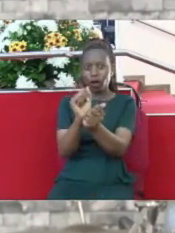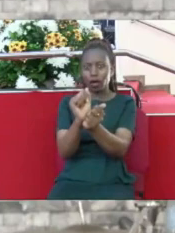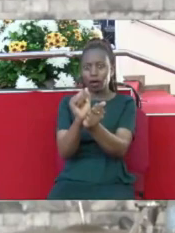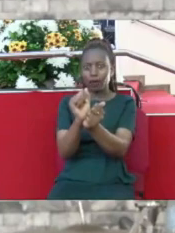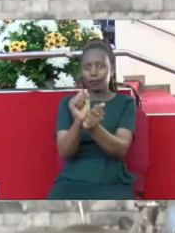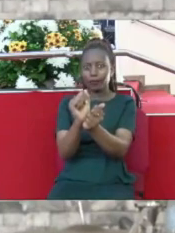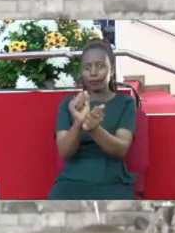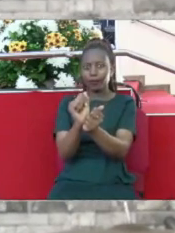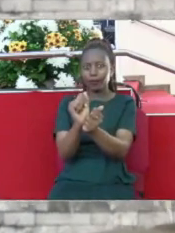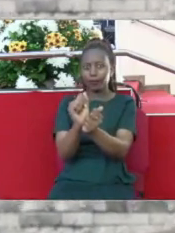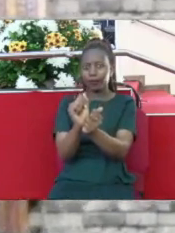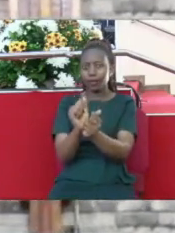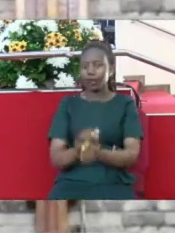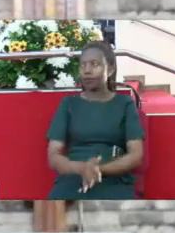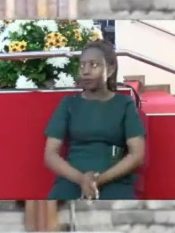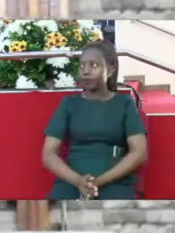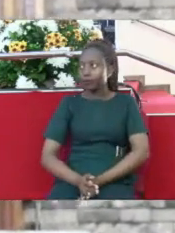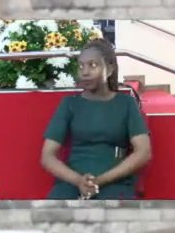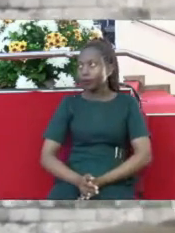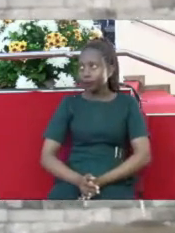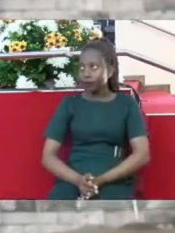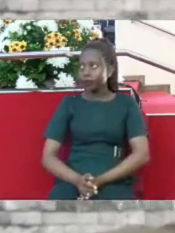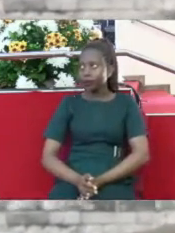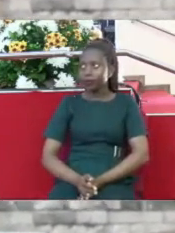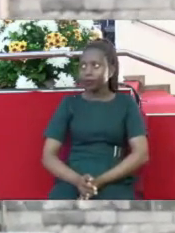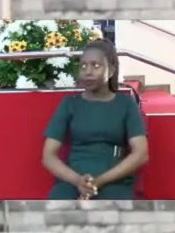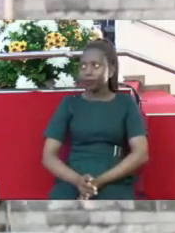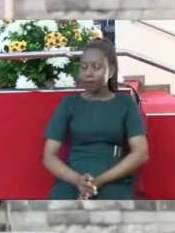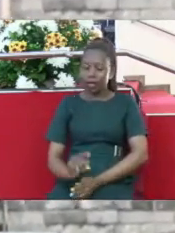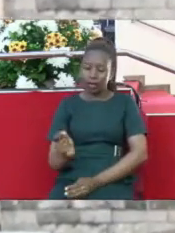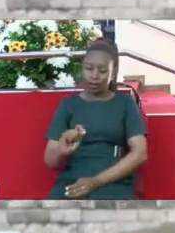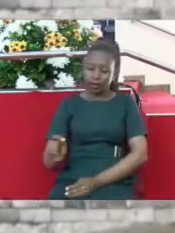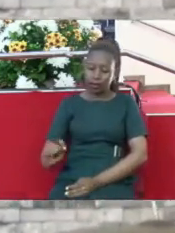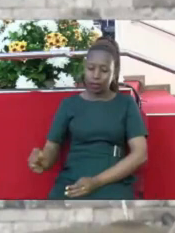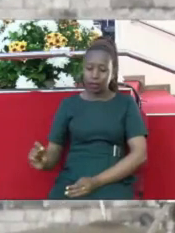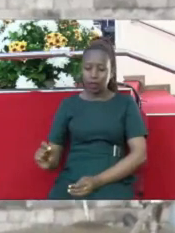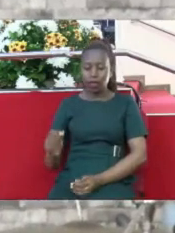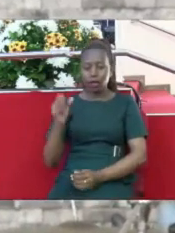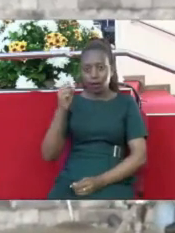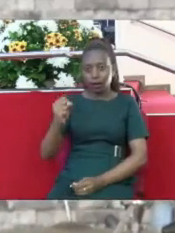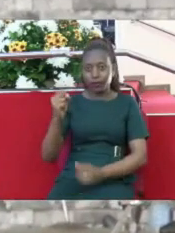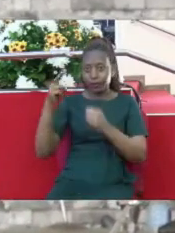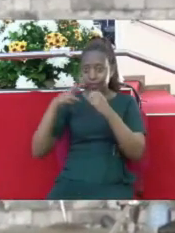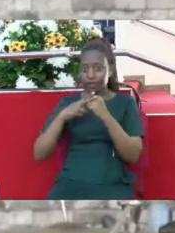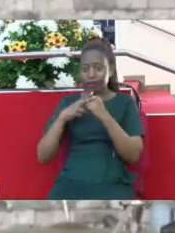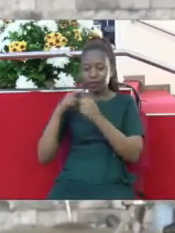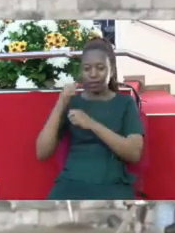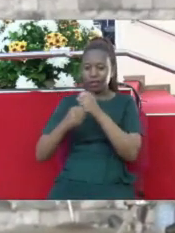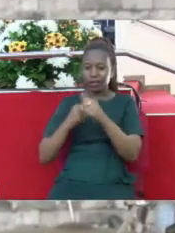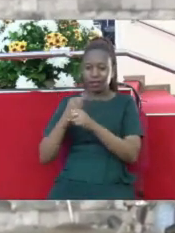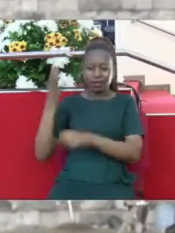And it is recorded that he wrote it about 1557, 58 AD. Iliweza kuandikwa katika huo mwaka wa